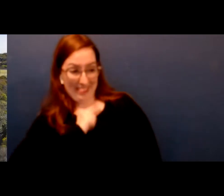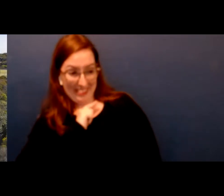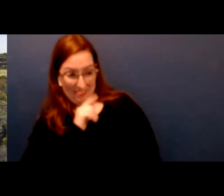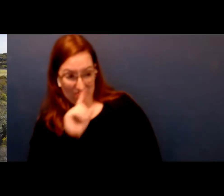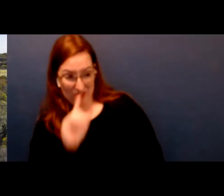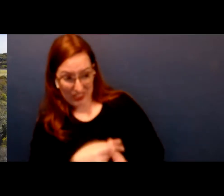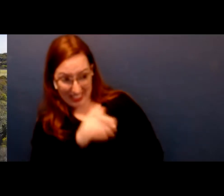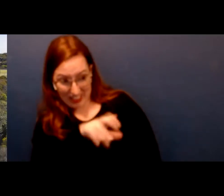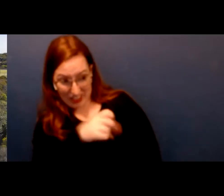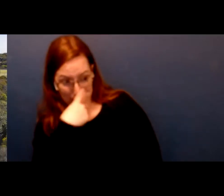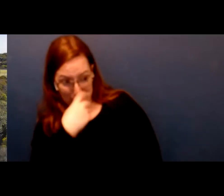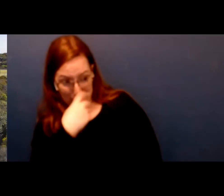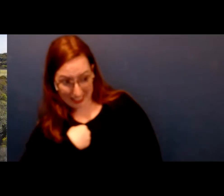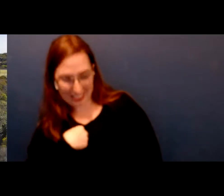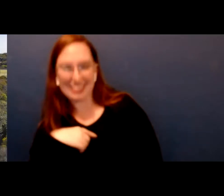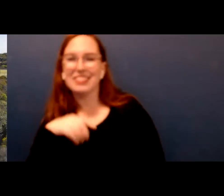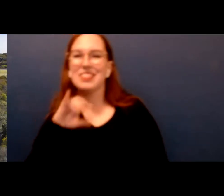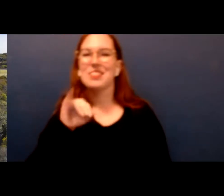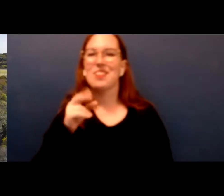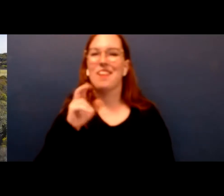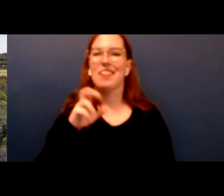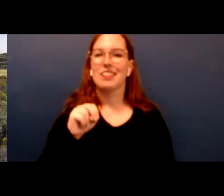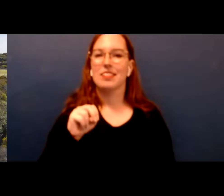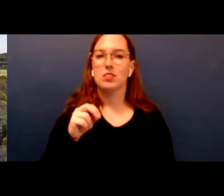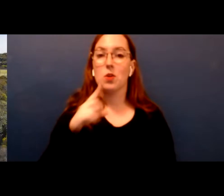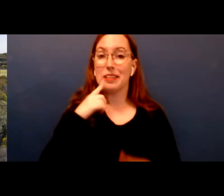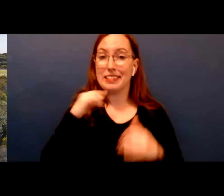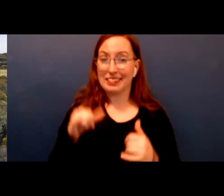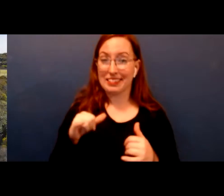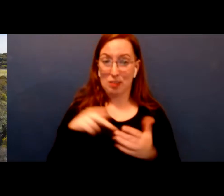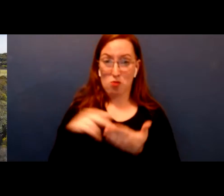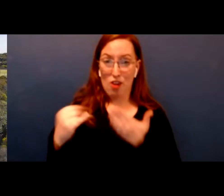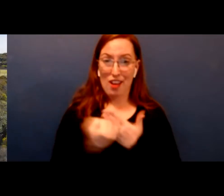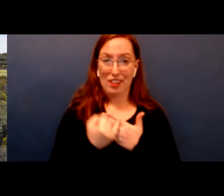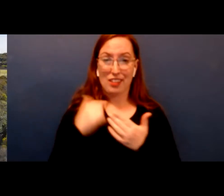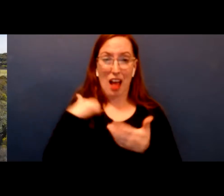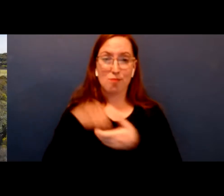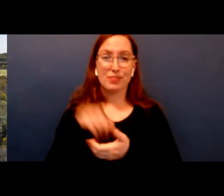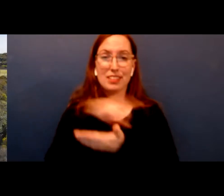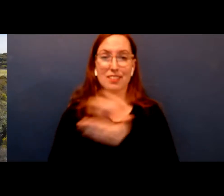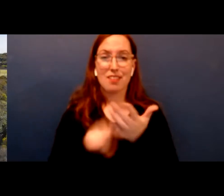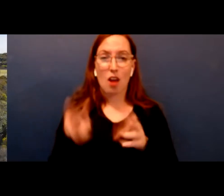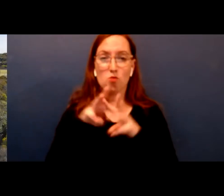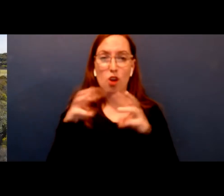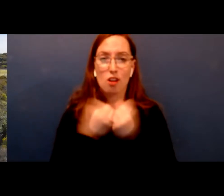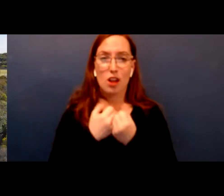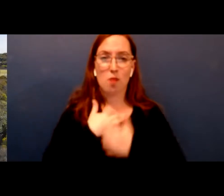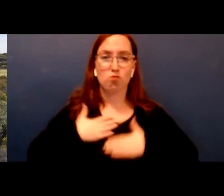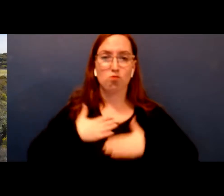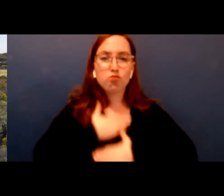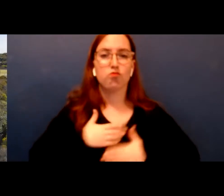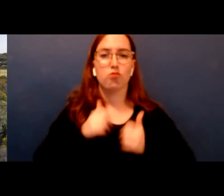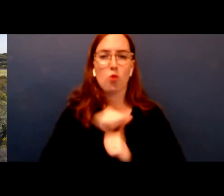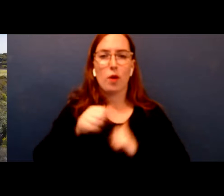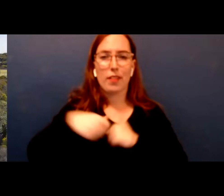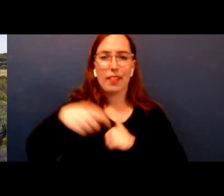So one of the reasons I'm happy to work with Design Workshop on this project, one of the places that I've loved going many years is Blue